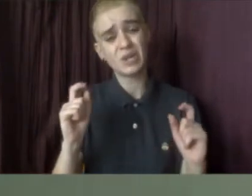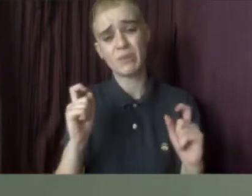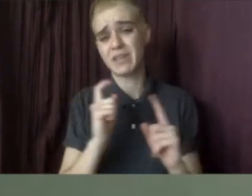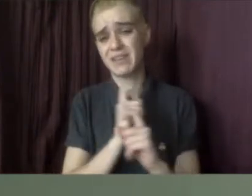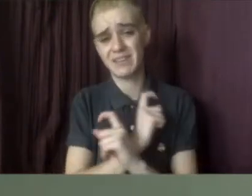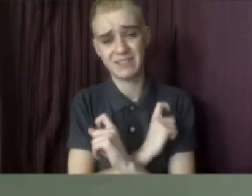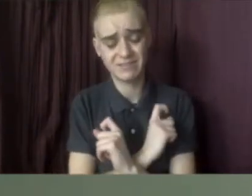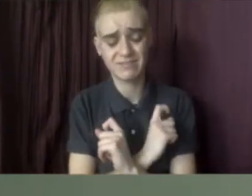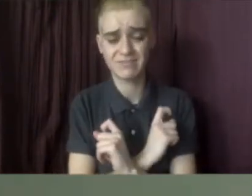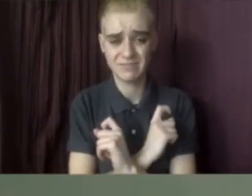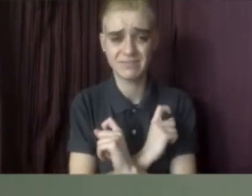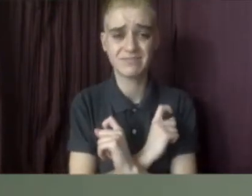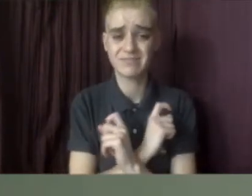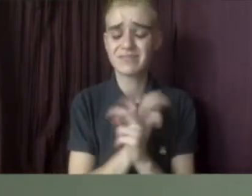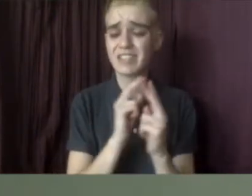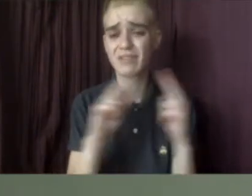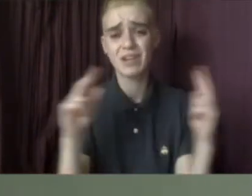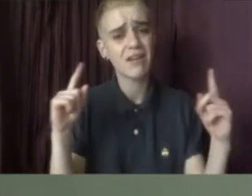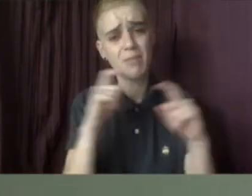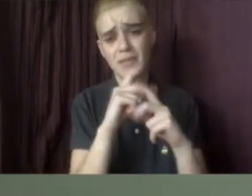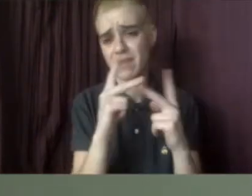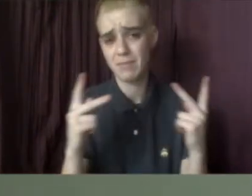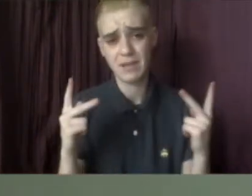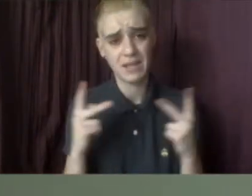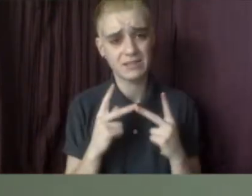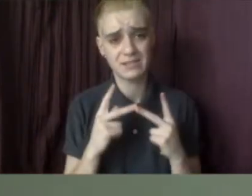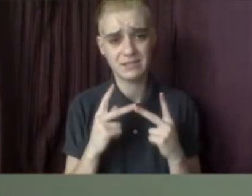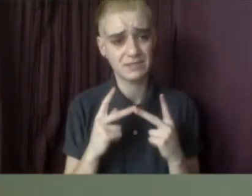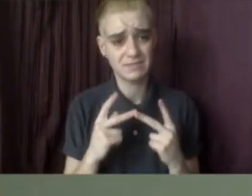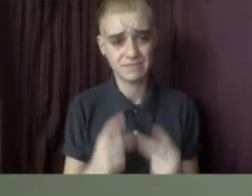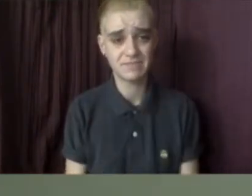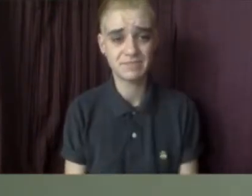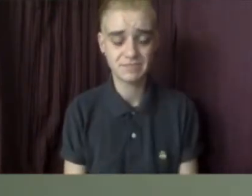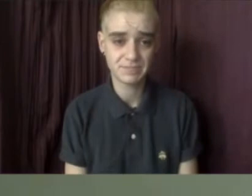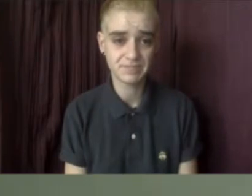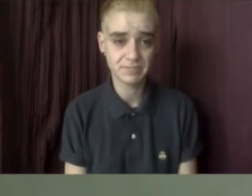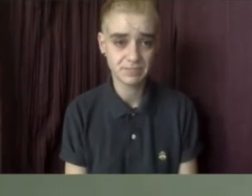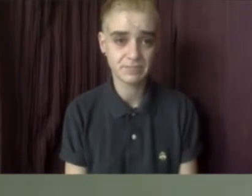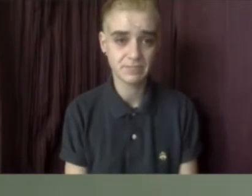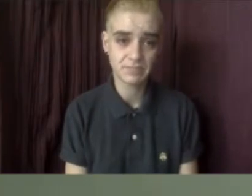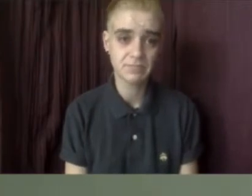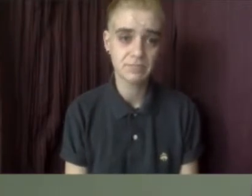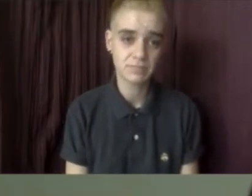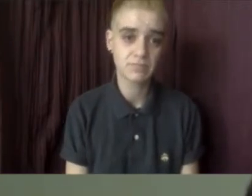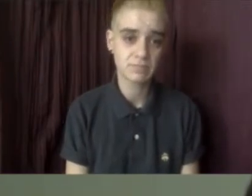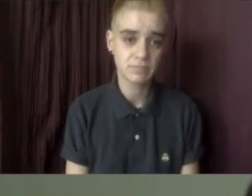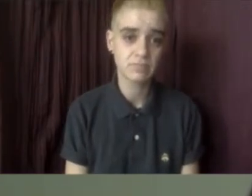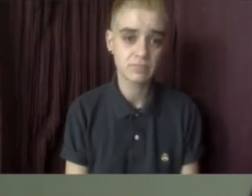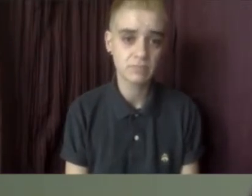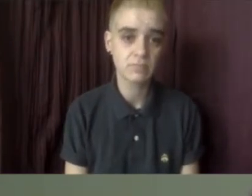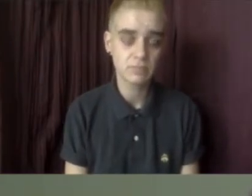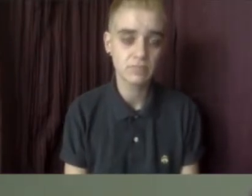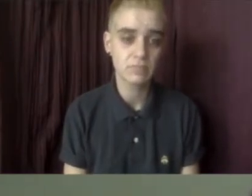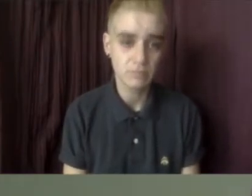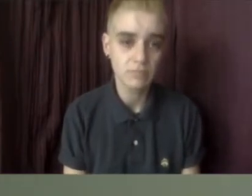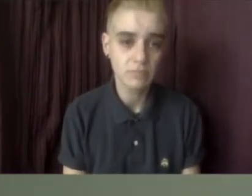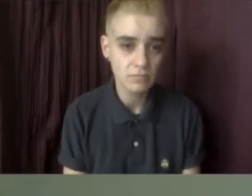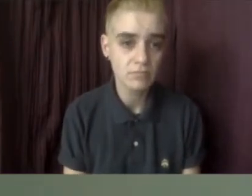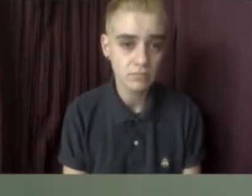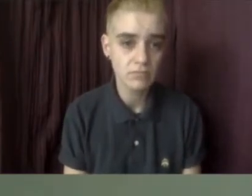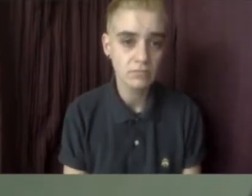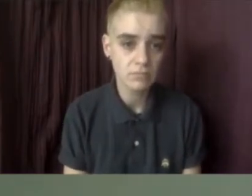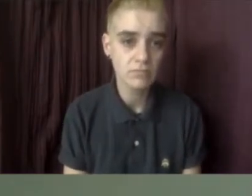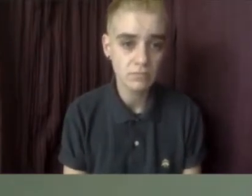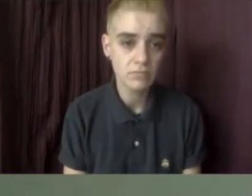bishop in Georgia, Reginald Jackson, no relation, is a strong advocate of boycotting the major corporations here in